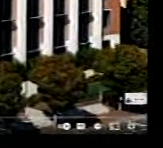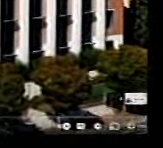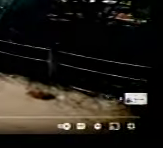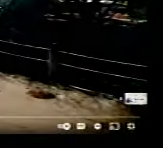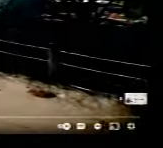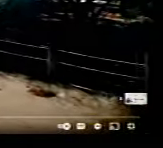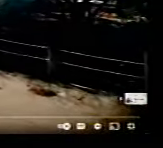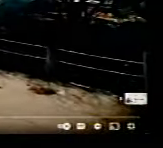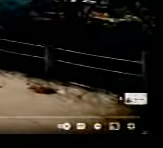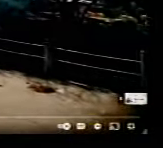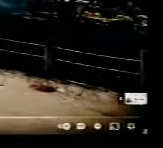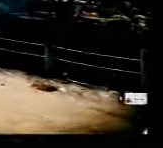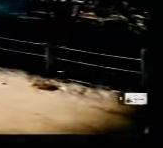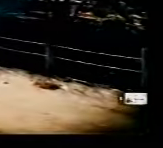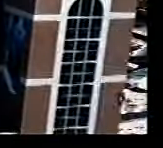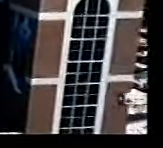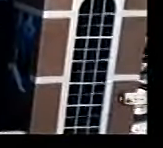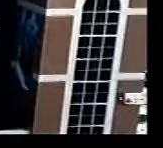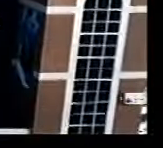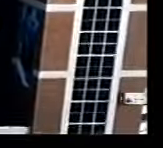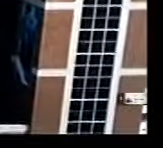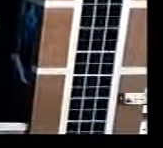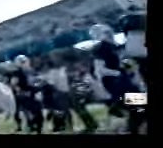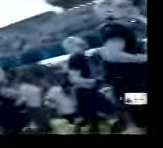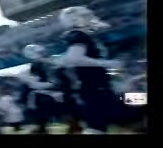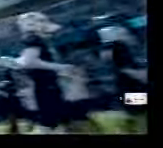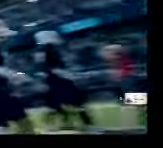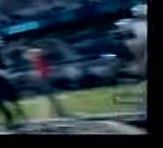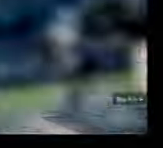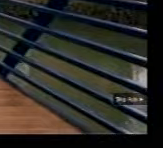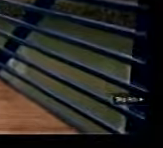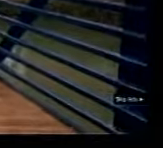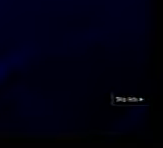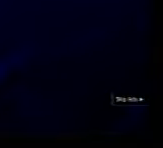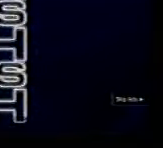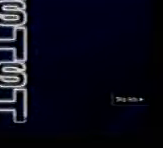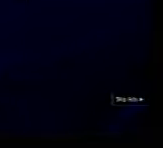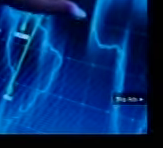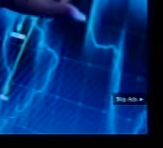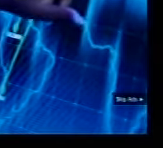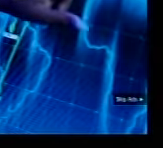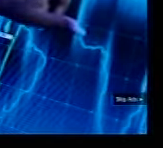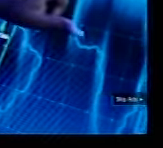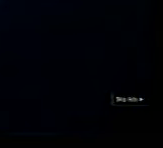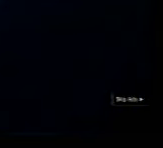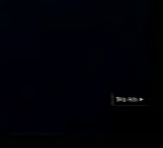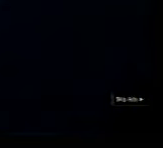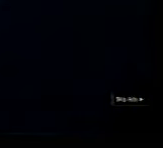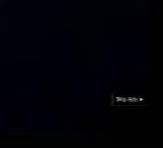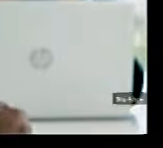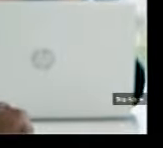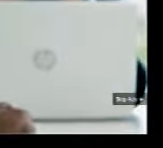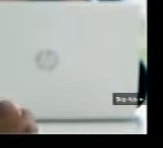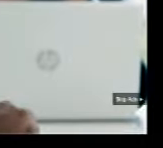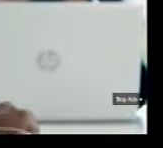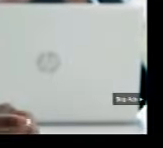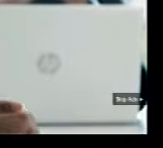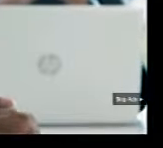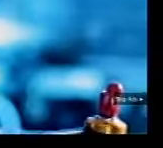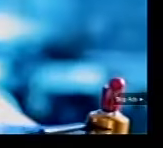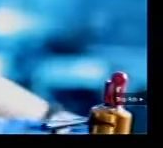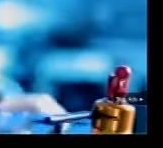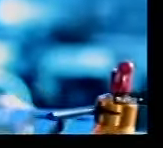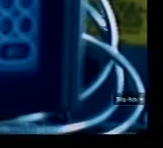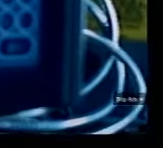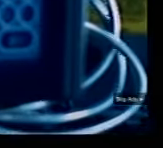There's something uncommon happening here in the Commonwealth. We're making world-class research more accessible to more